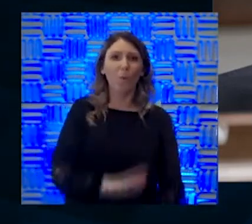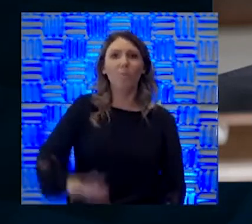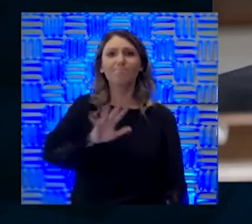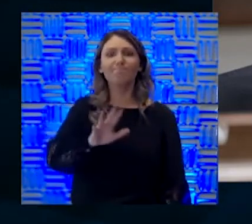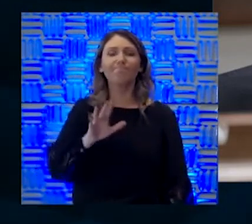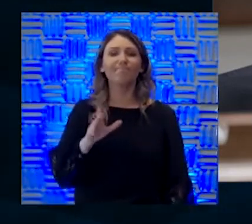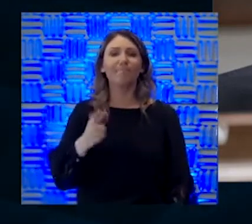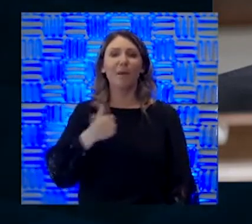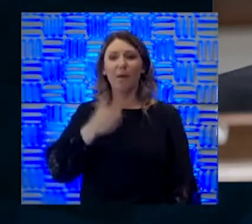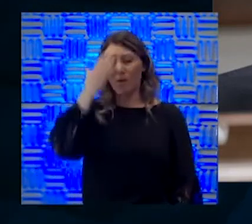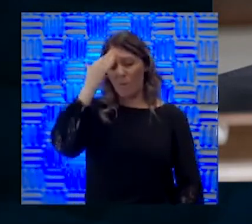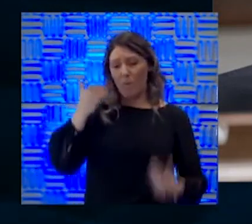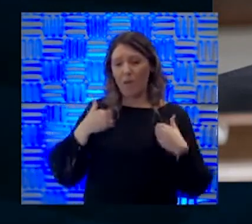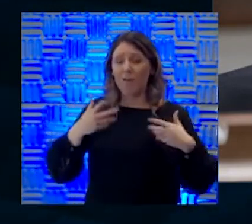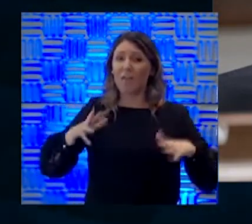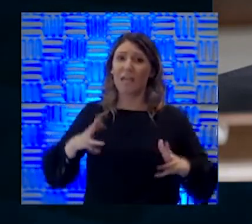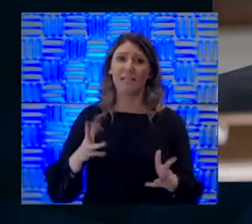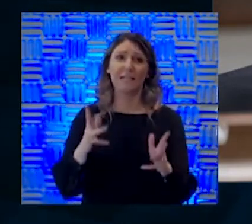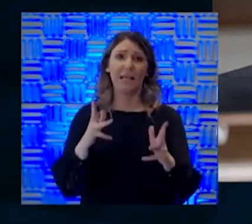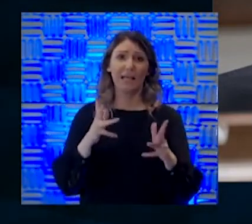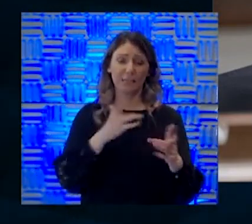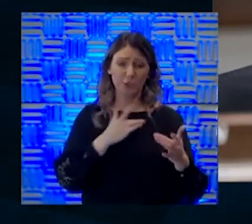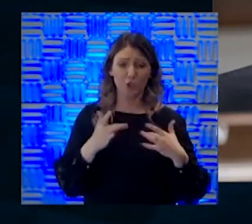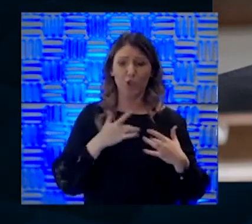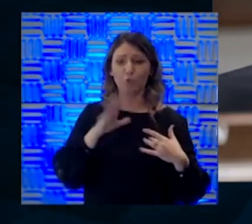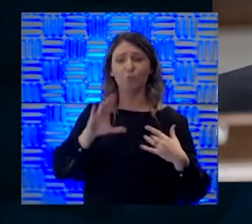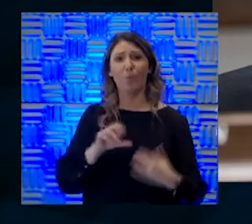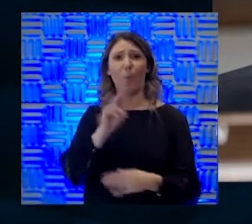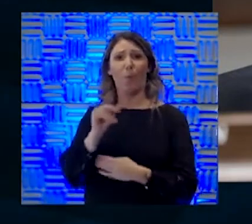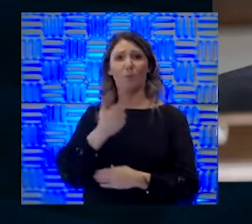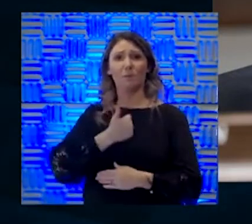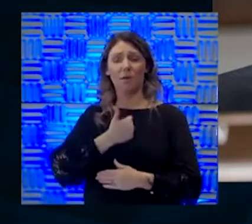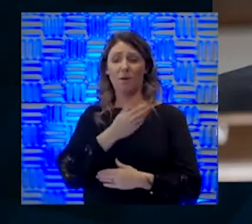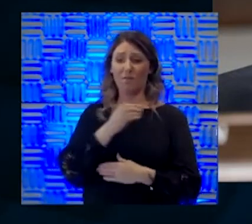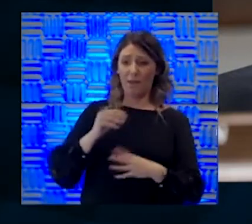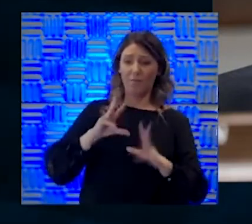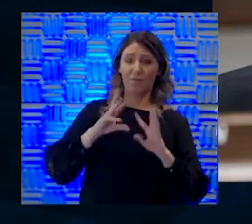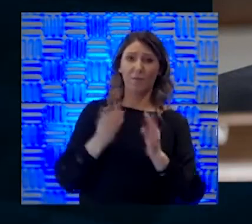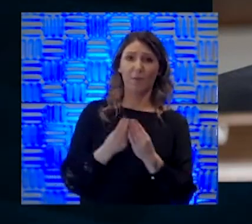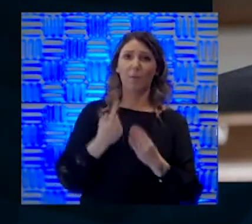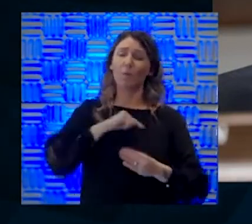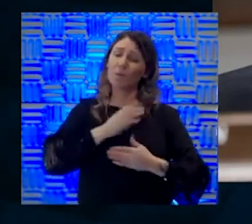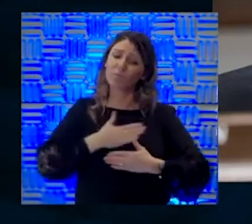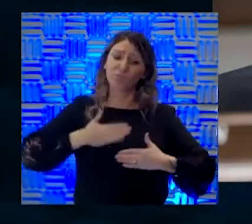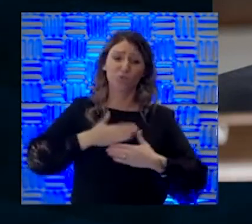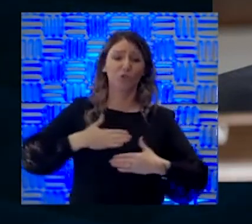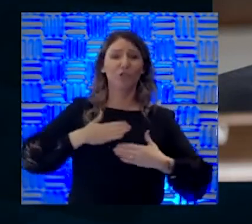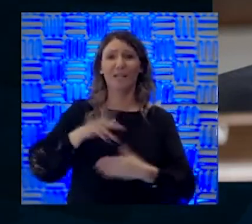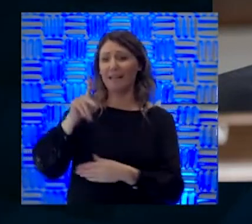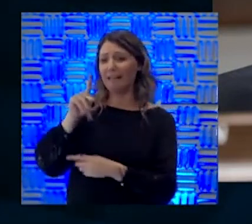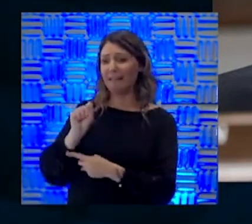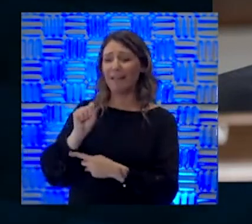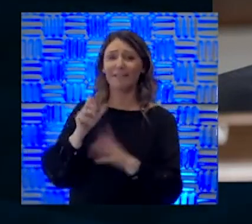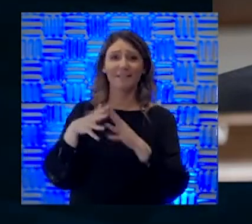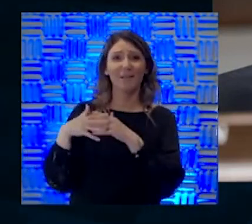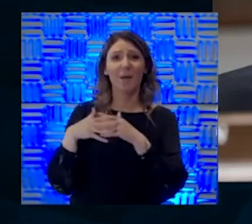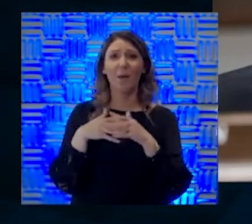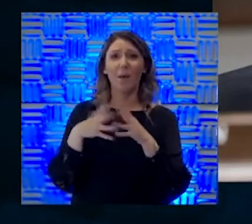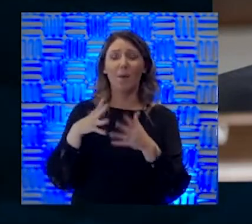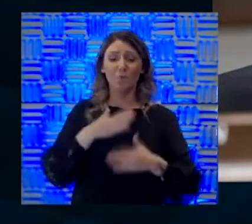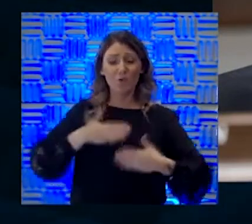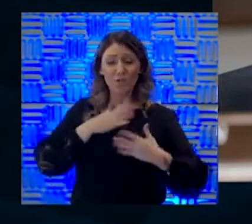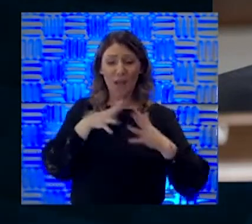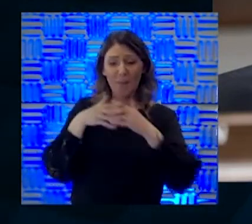I know have anxiety, concerns about themselves and their own families, we appreciate. Kansans appreciate, Americans appreciate people who